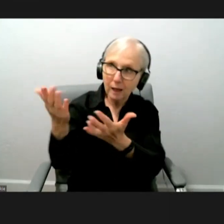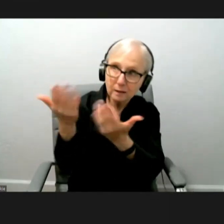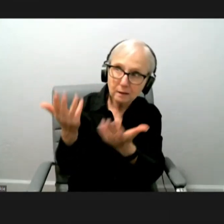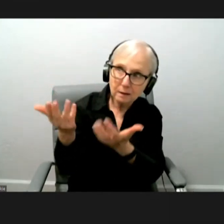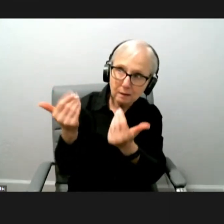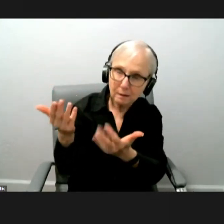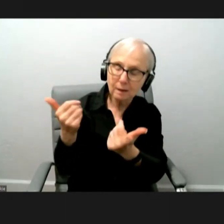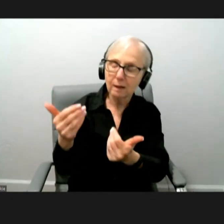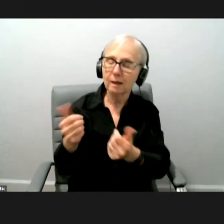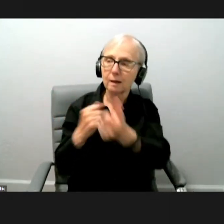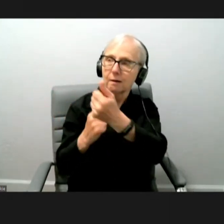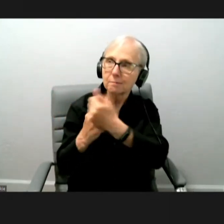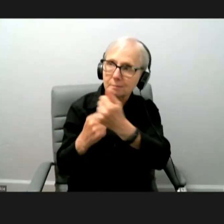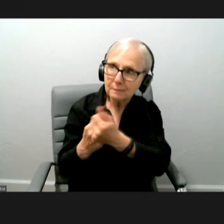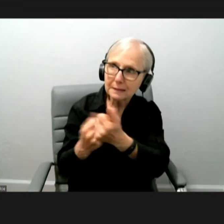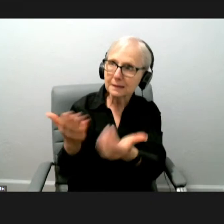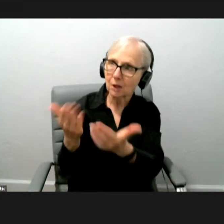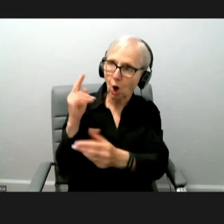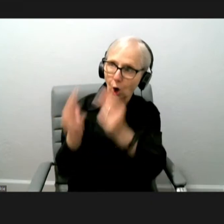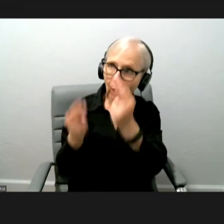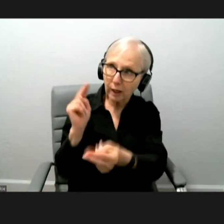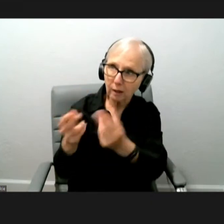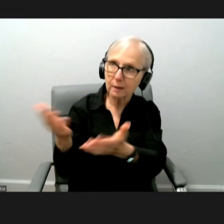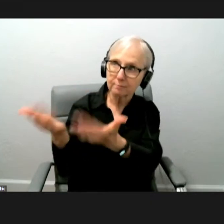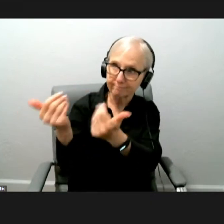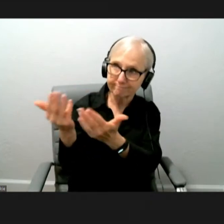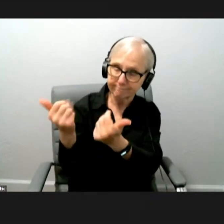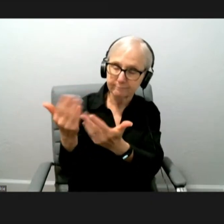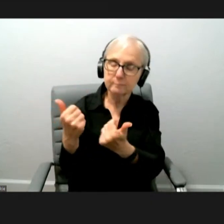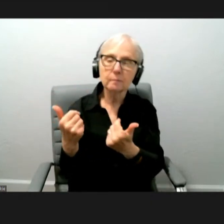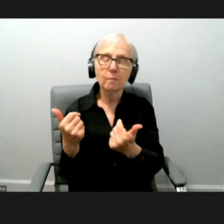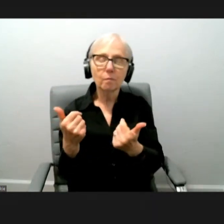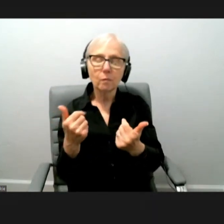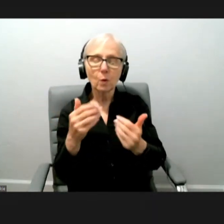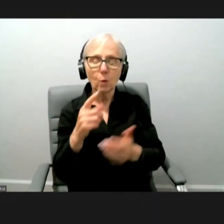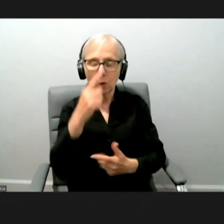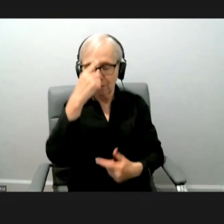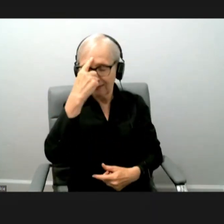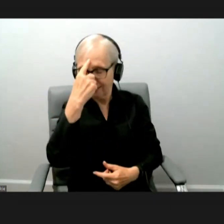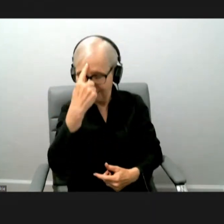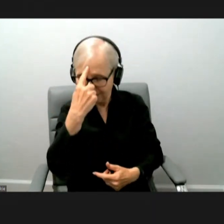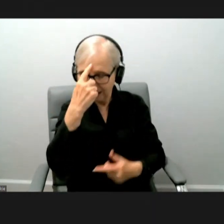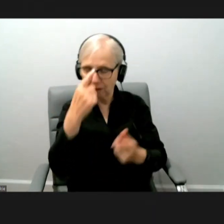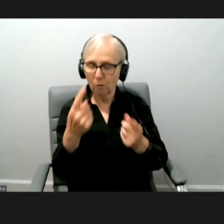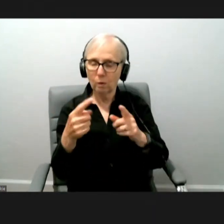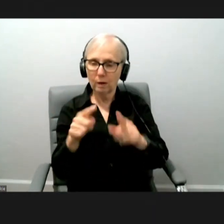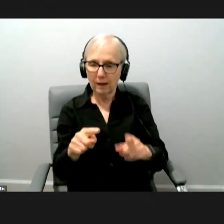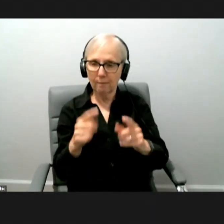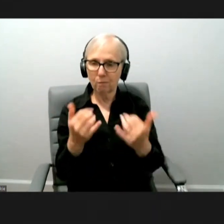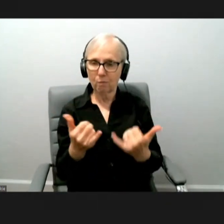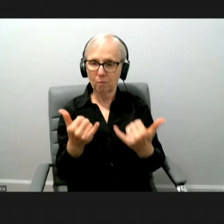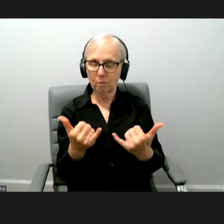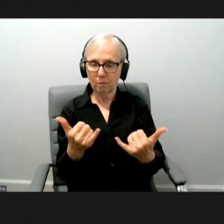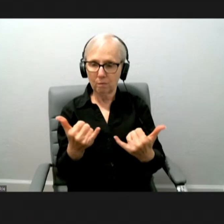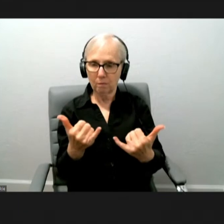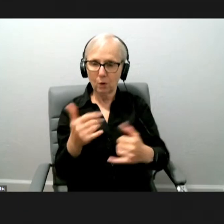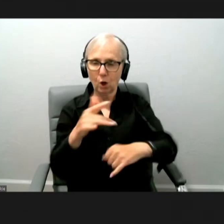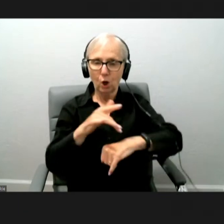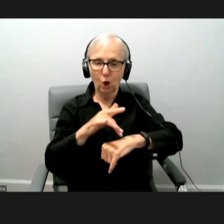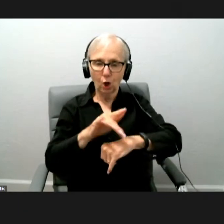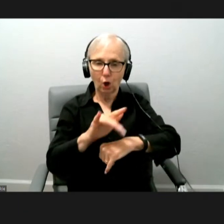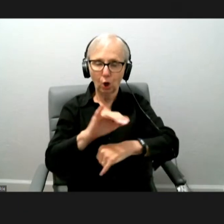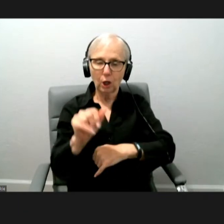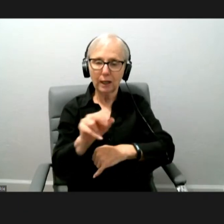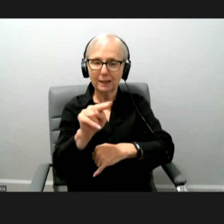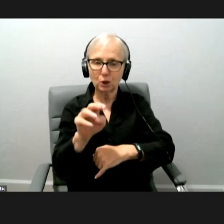really advocating for swift movement. What we are anticipating right now is early June